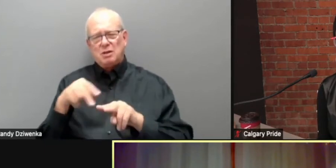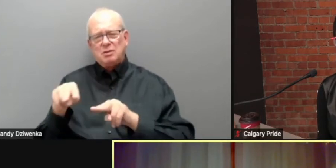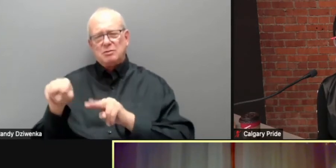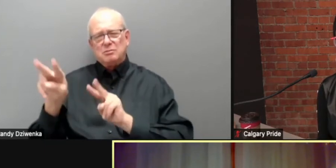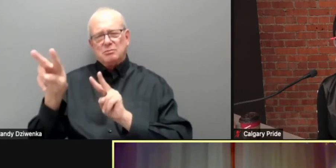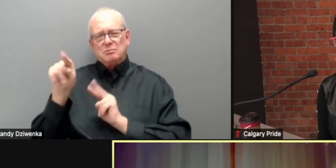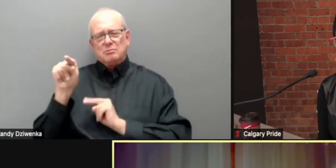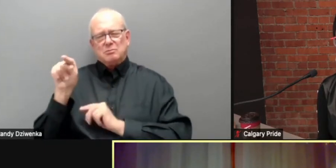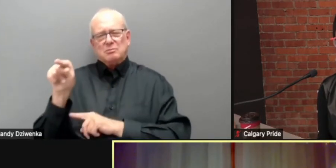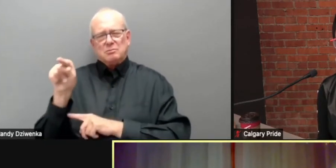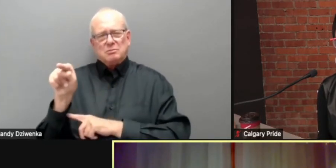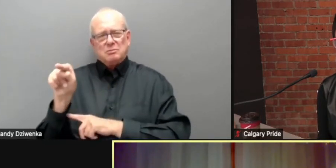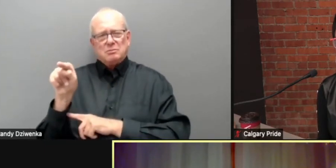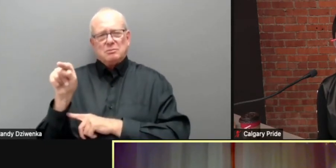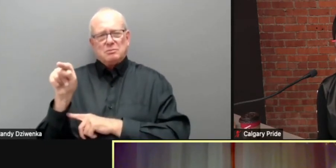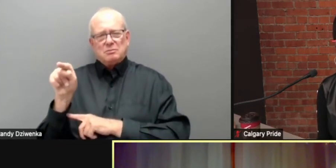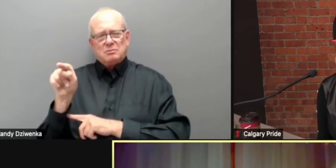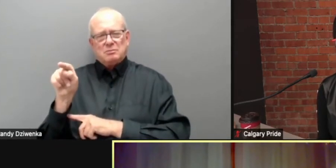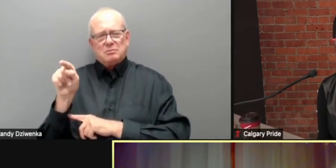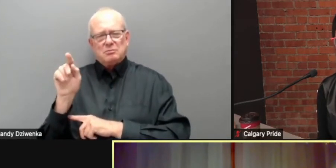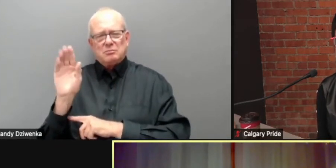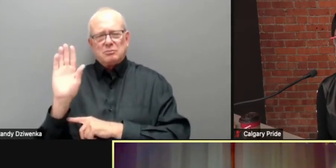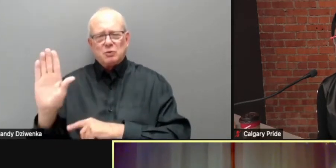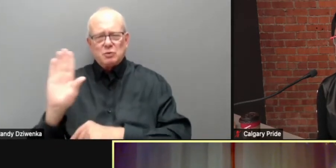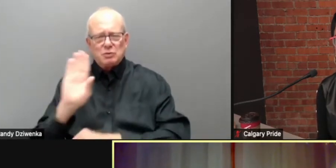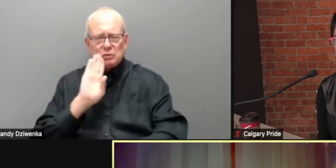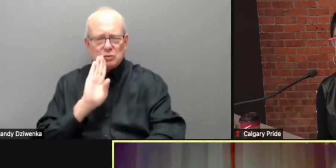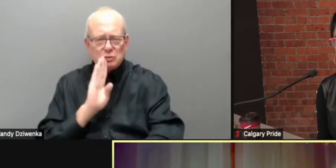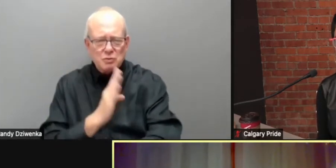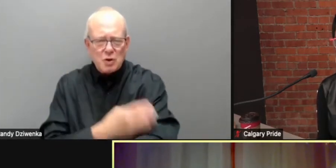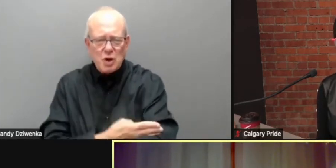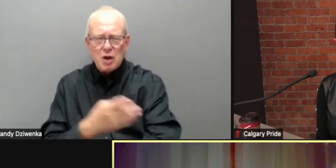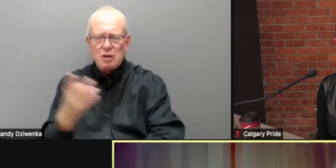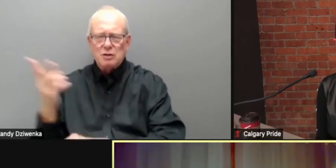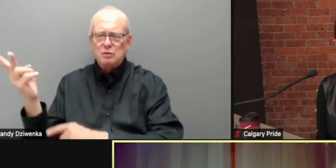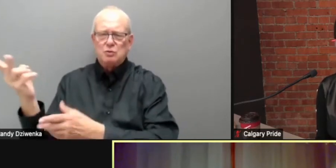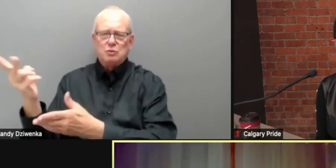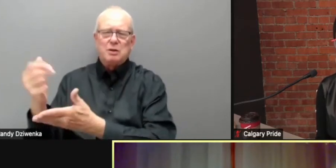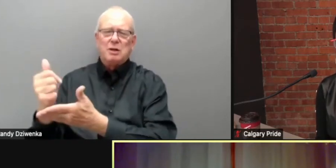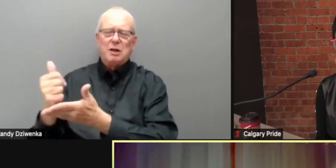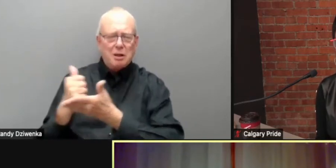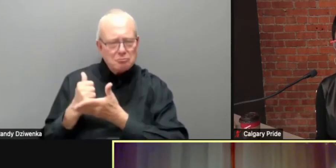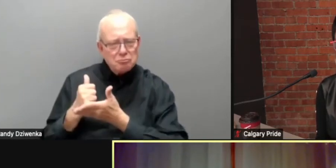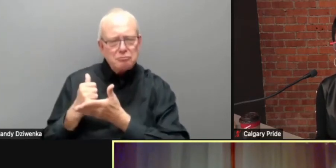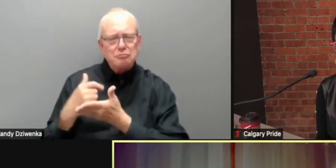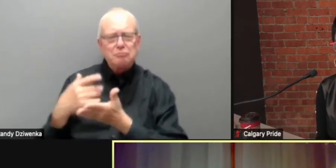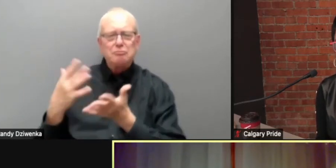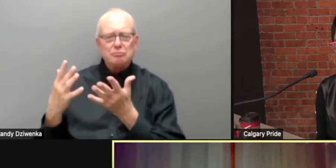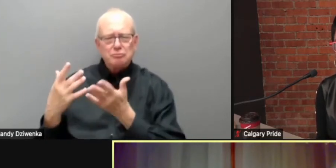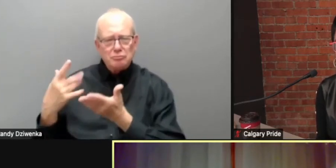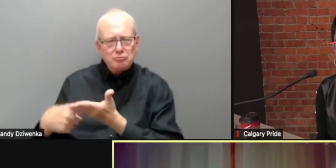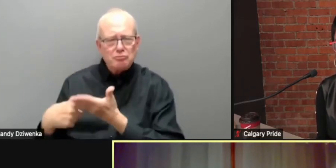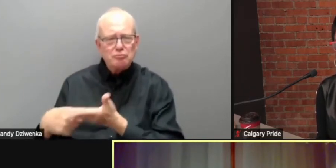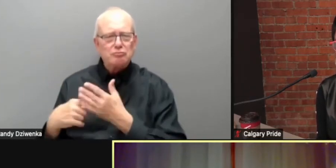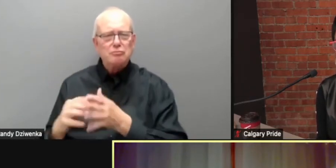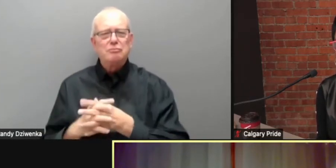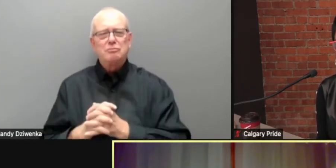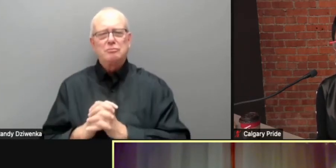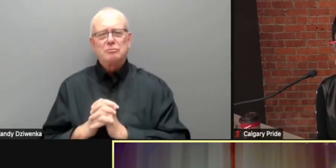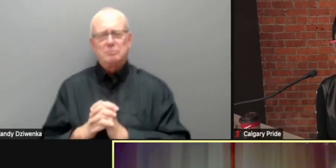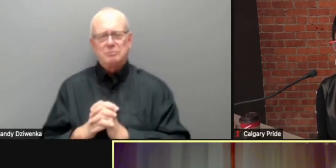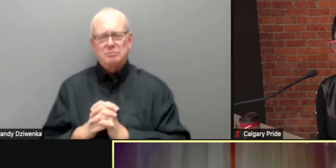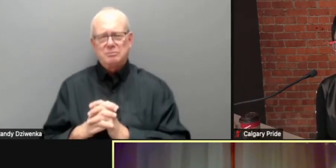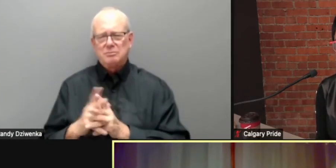a big difference to me, and I think made a difference to Amrit too. So lovingly they accepted their